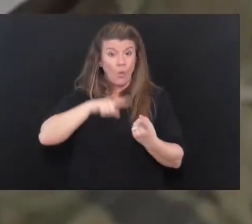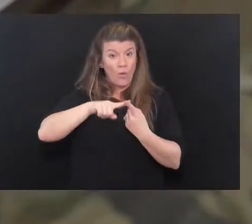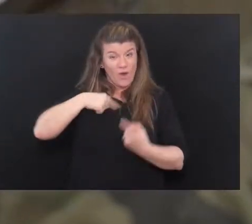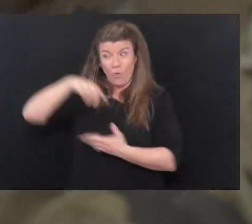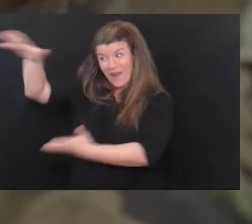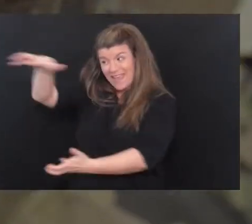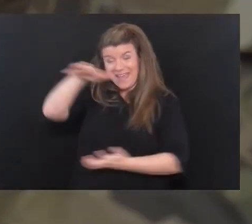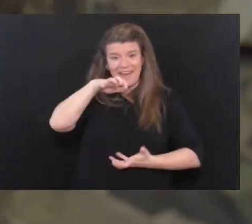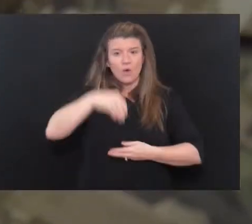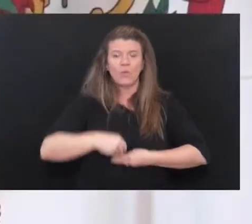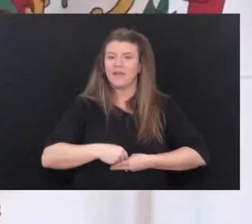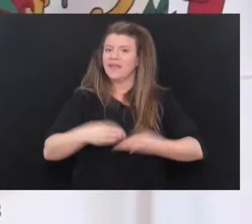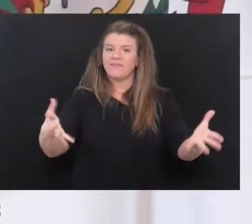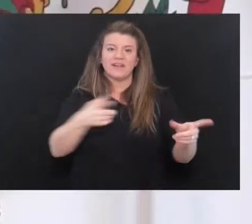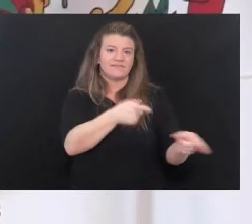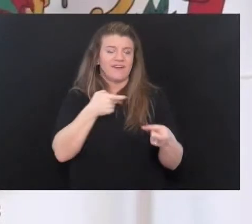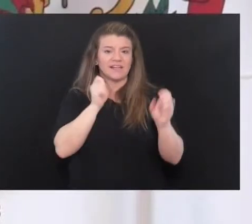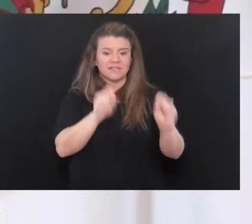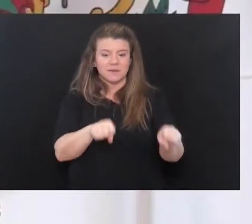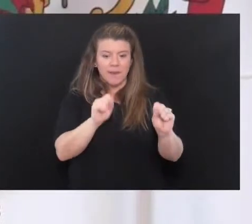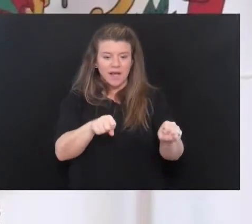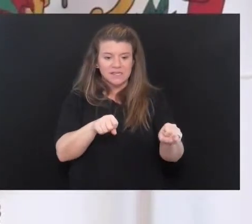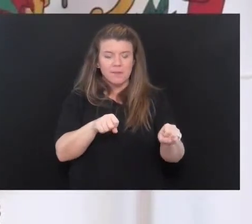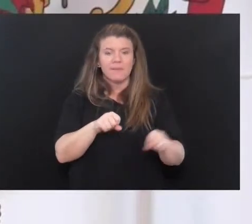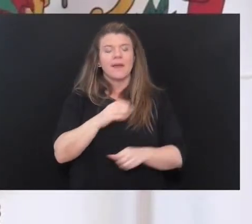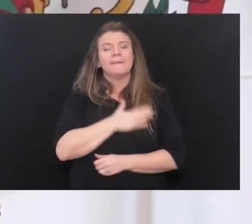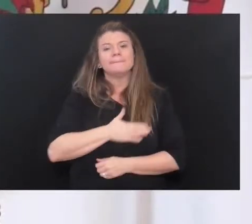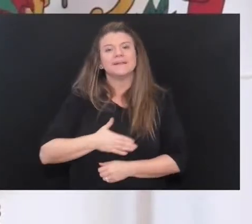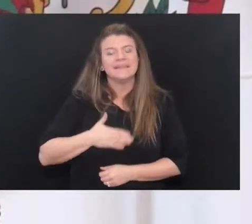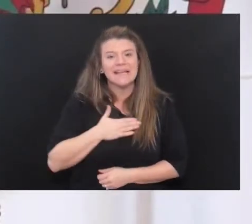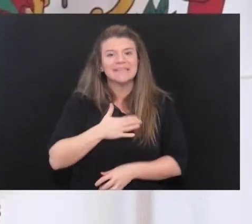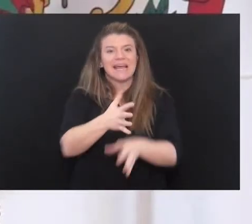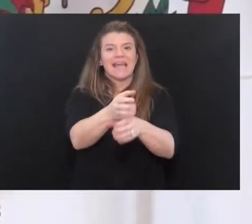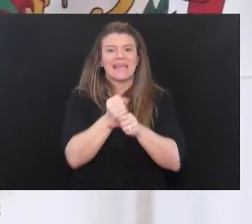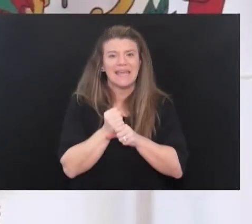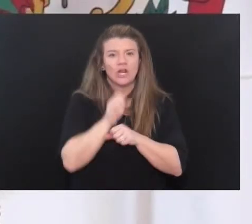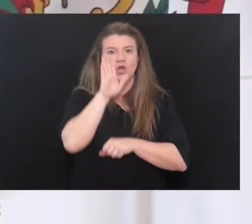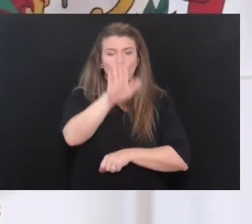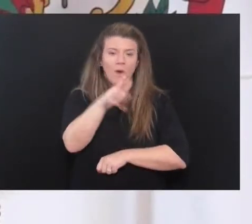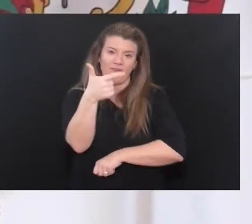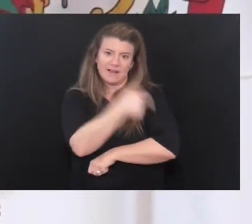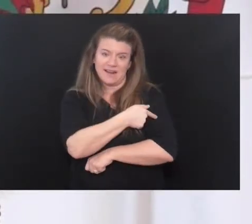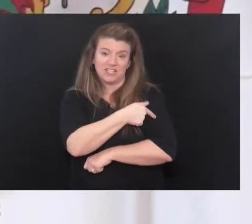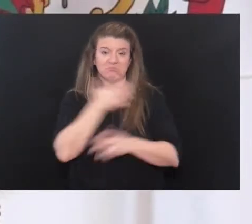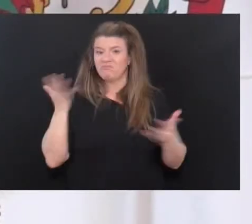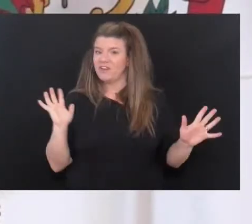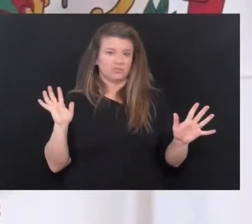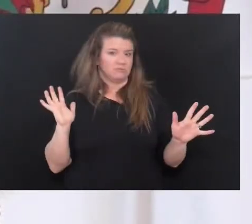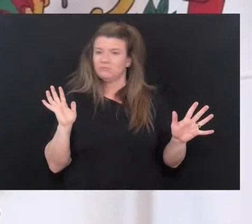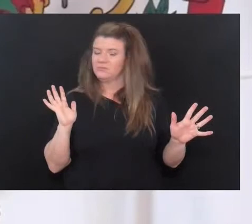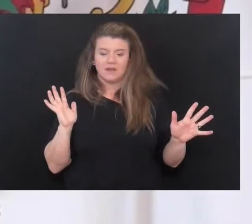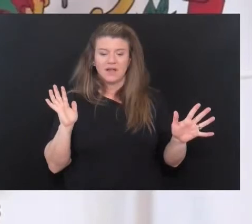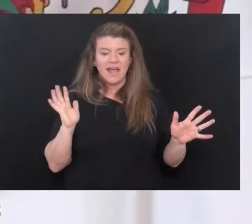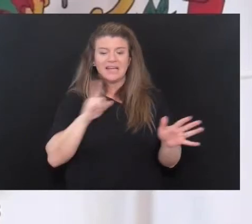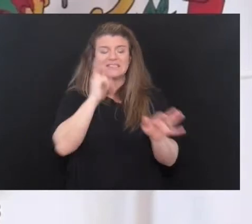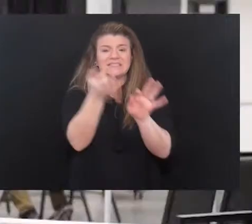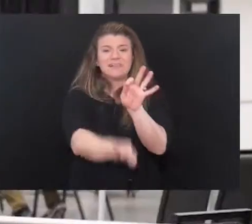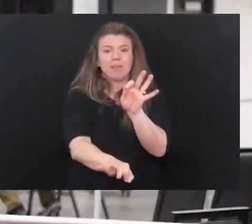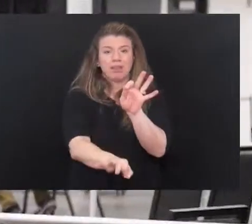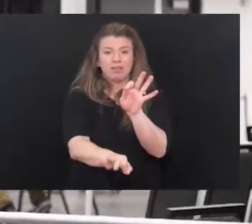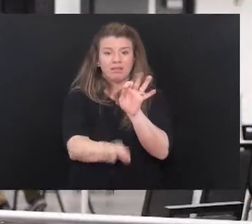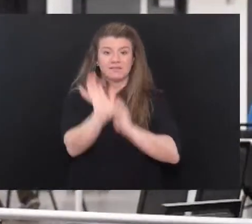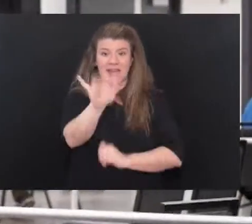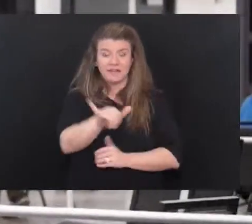fast as we possibly can. Get absolutely vaccinated. That's all there is to it. It's just as simple as